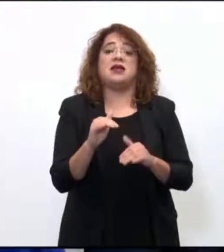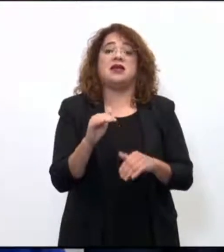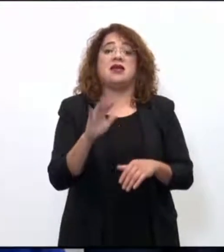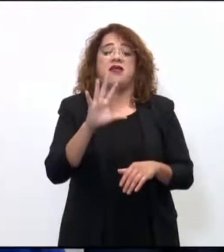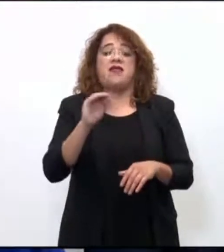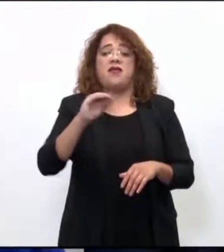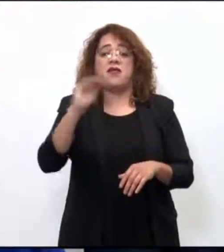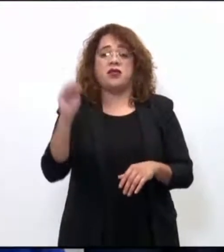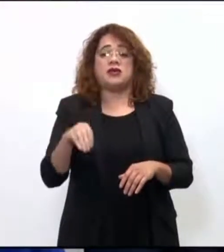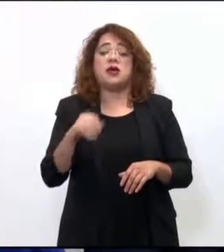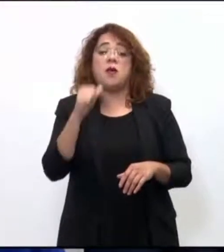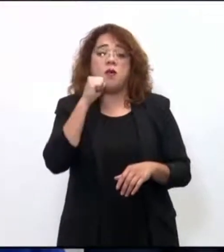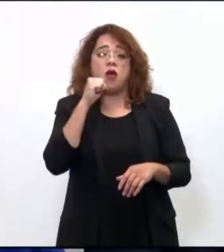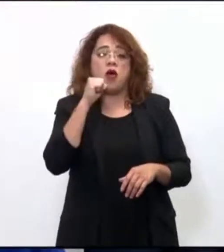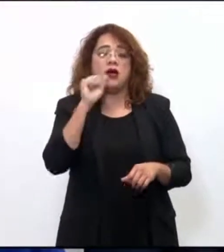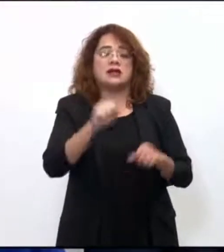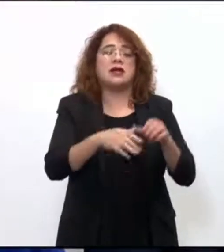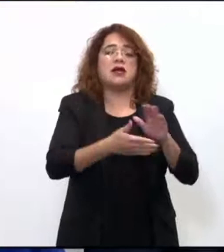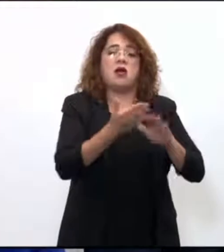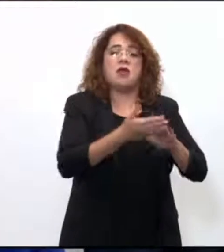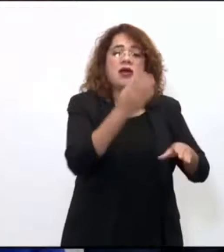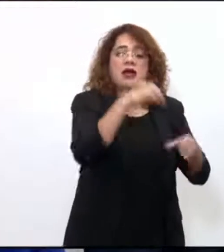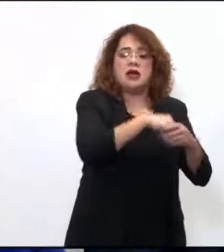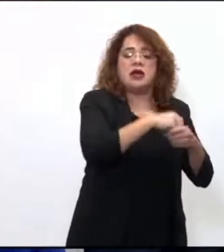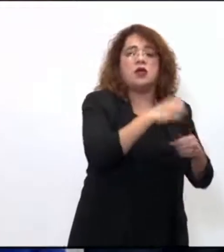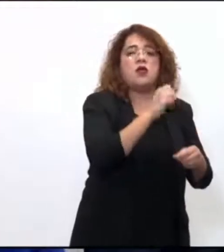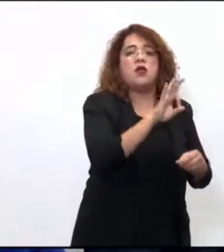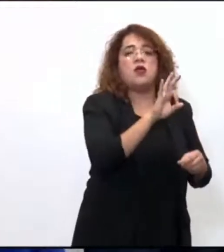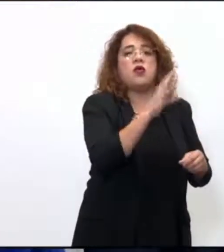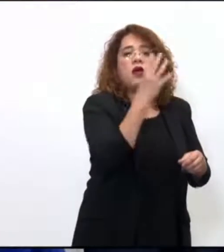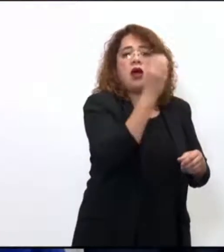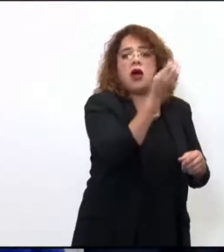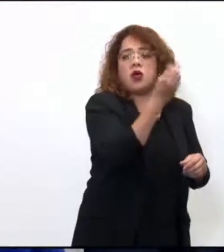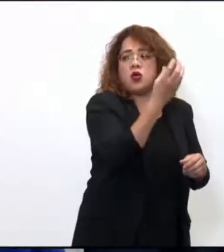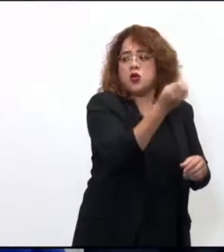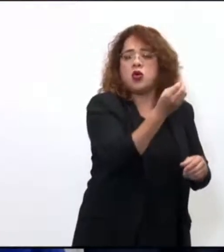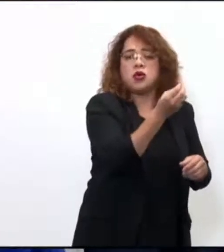Bars may operate indoors and outdoors,